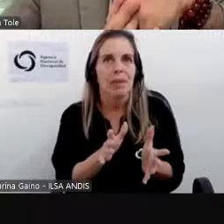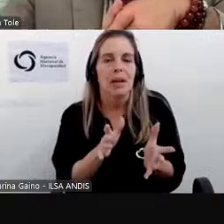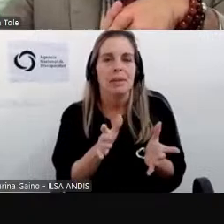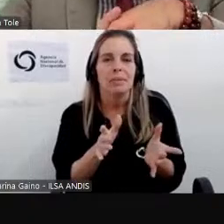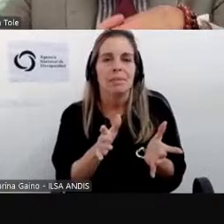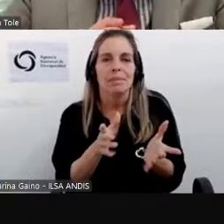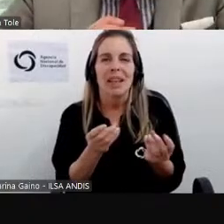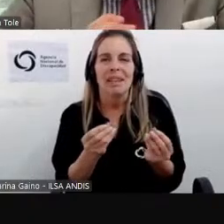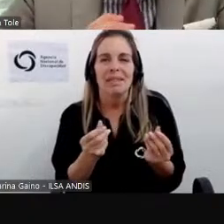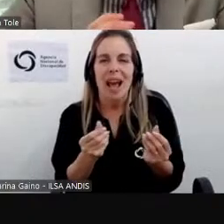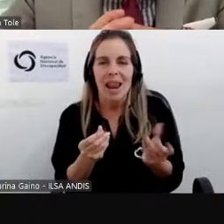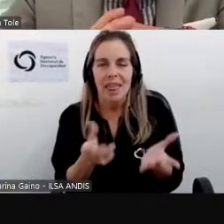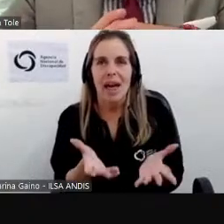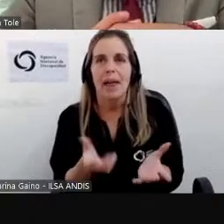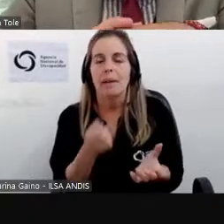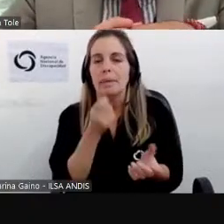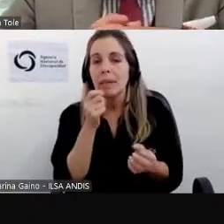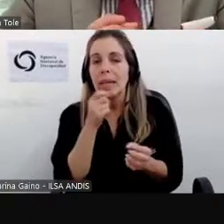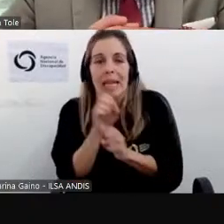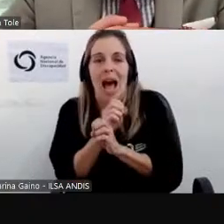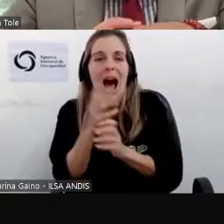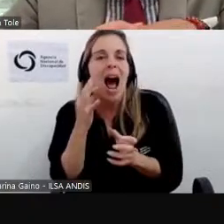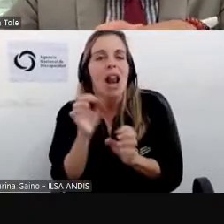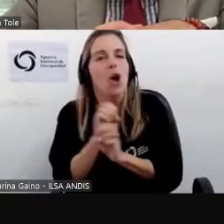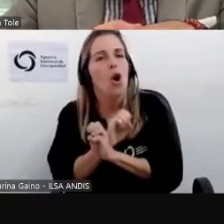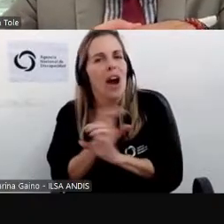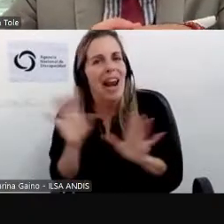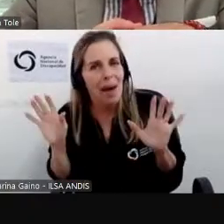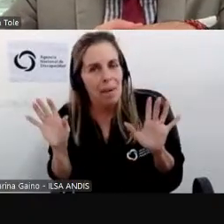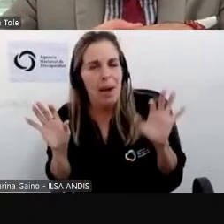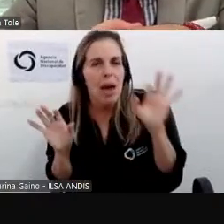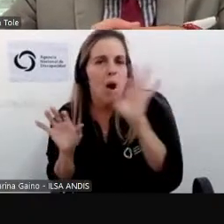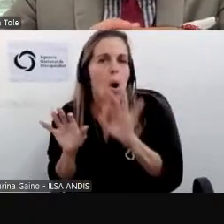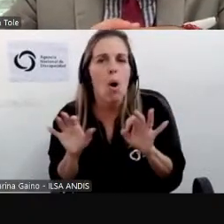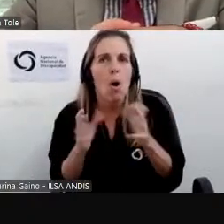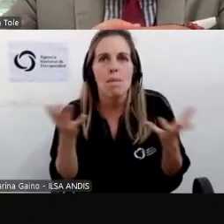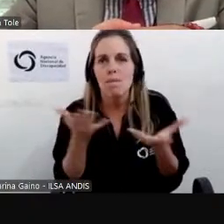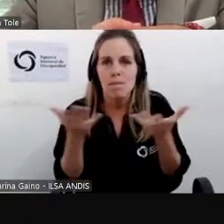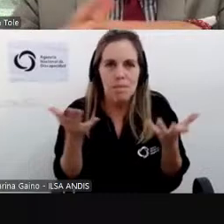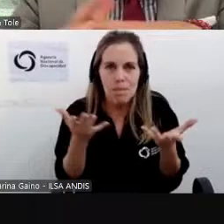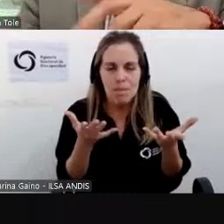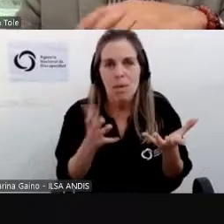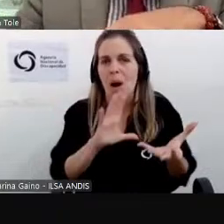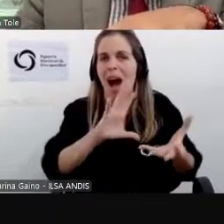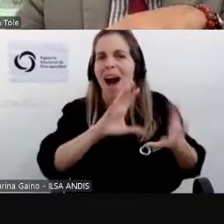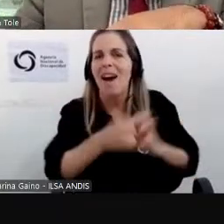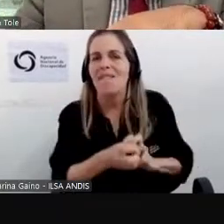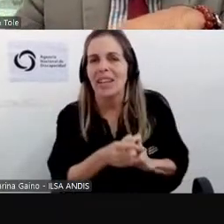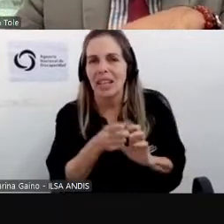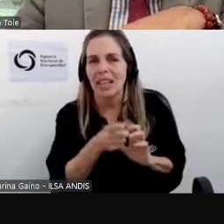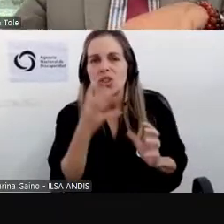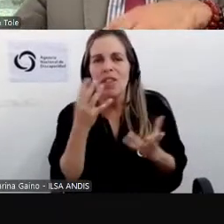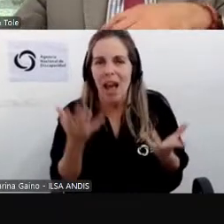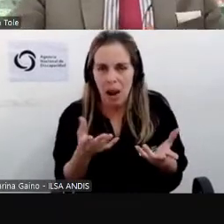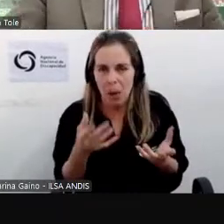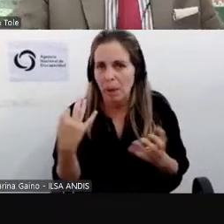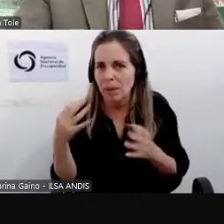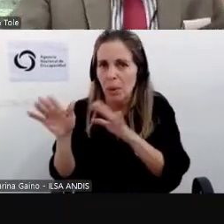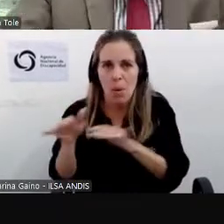to the impact they might make, either because of the seriousness of the action or the likelihood that